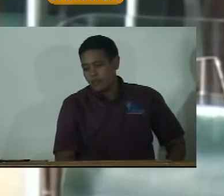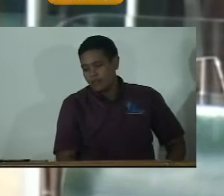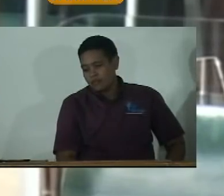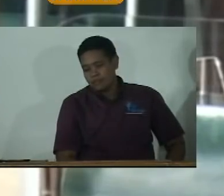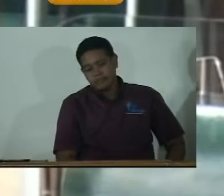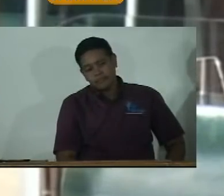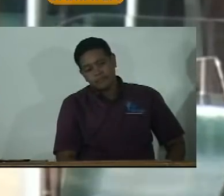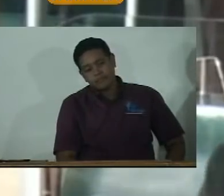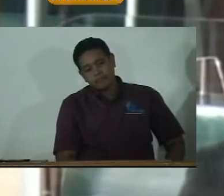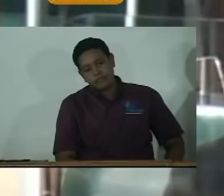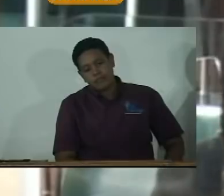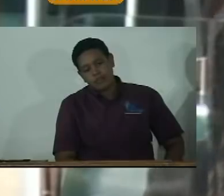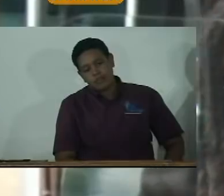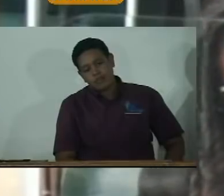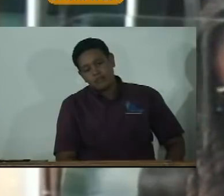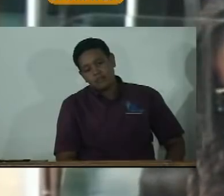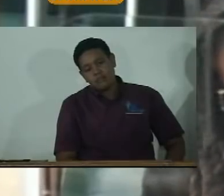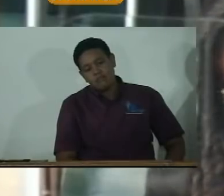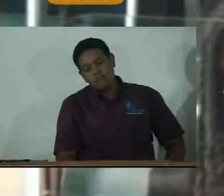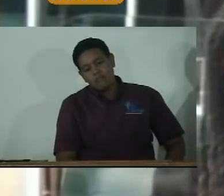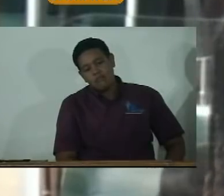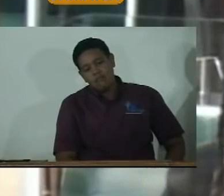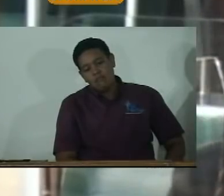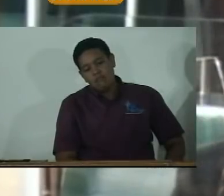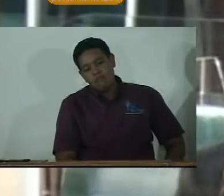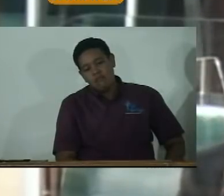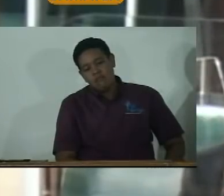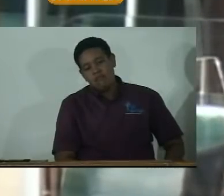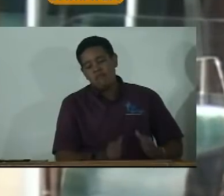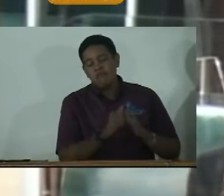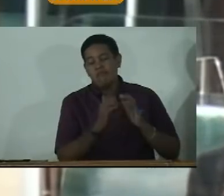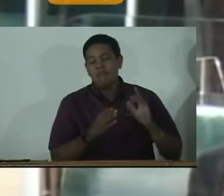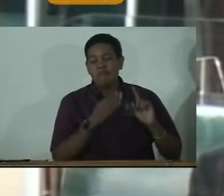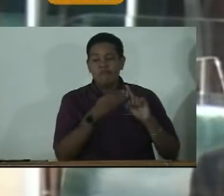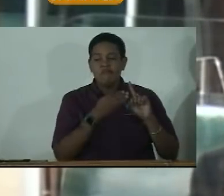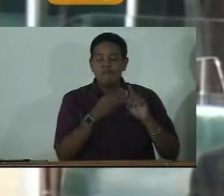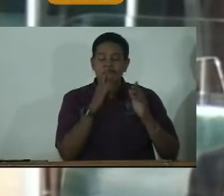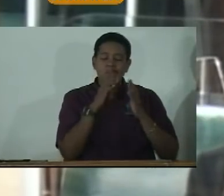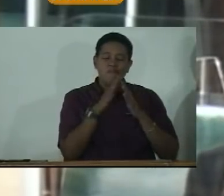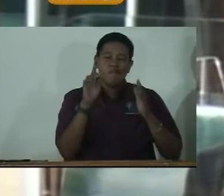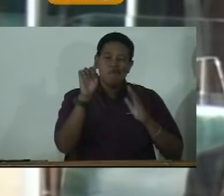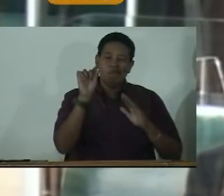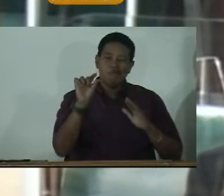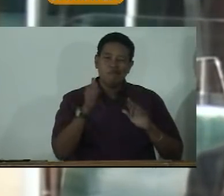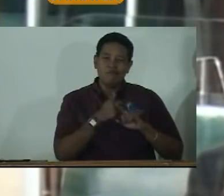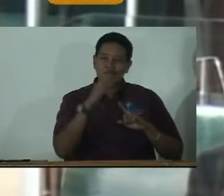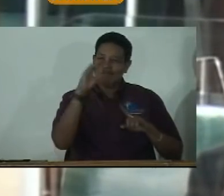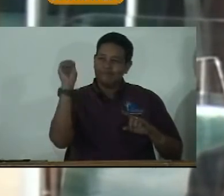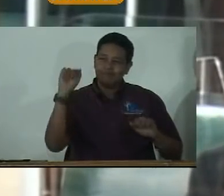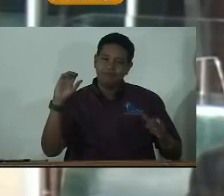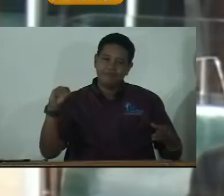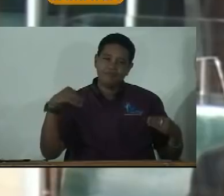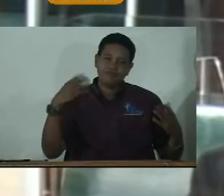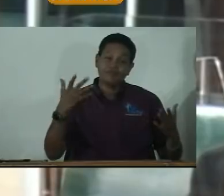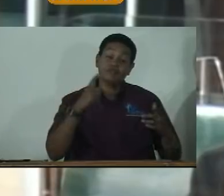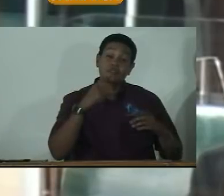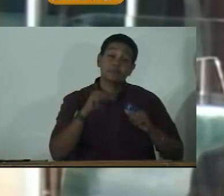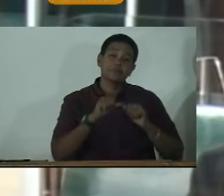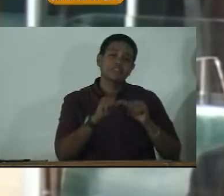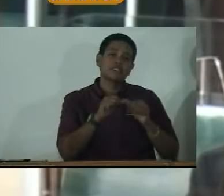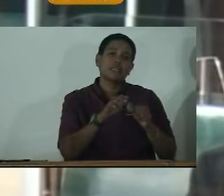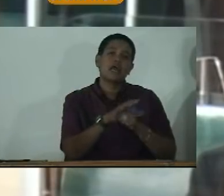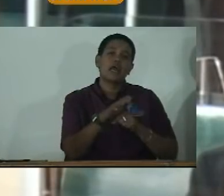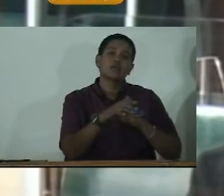says, without prejudice to the generality of paragraph 1G, the corporation shall provide and maintain adequate